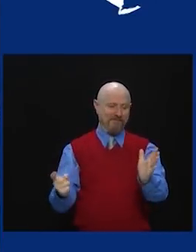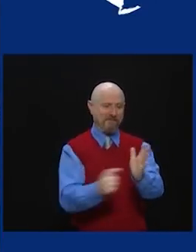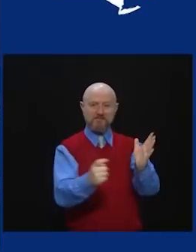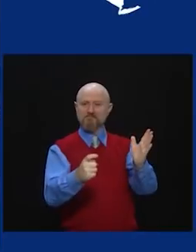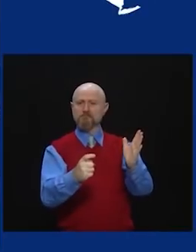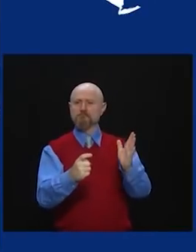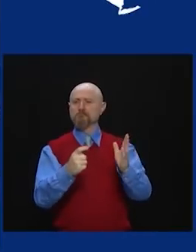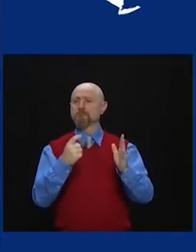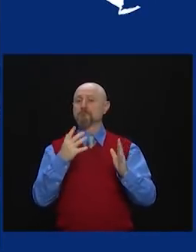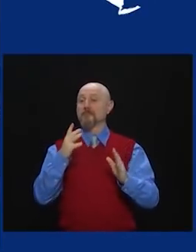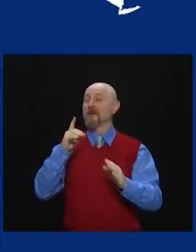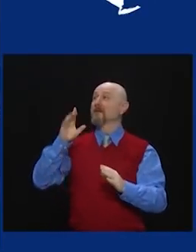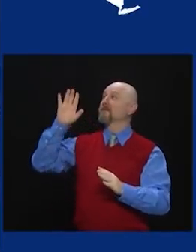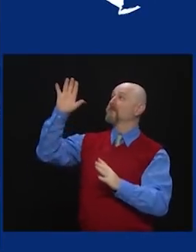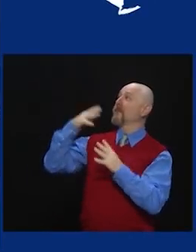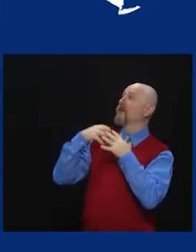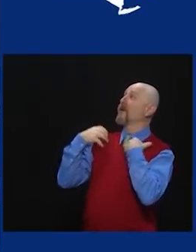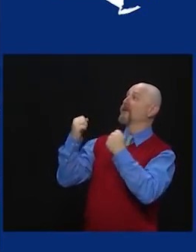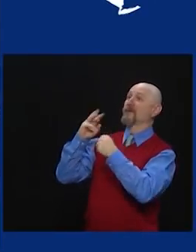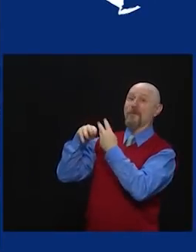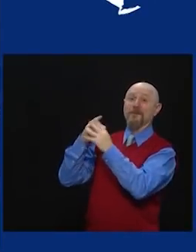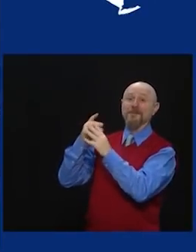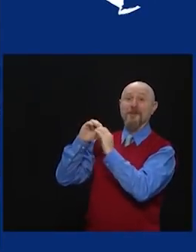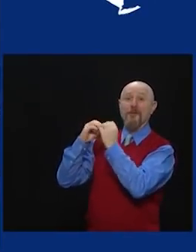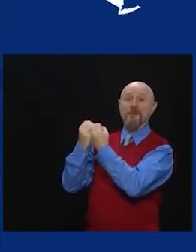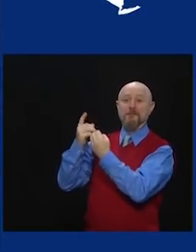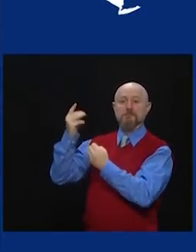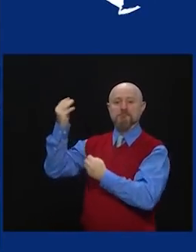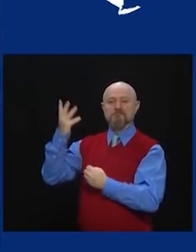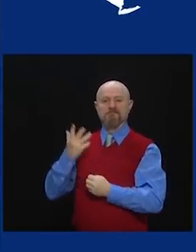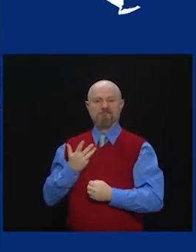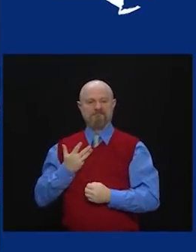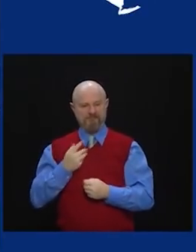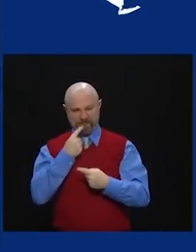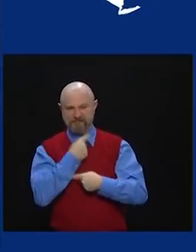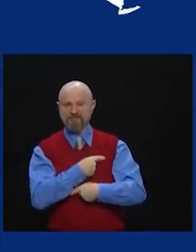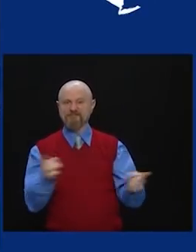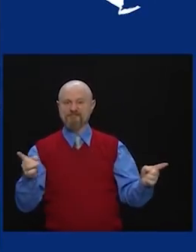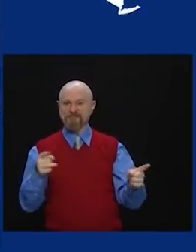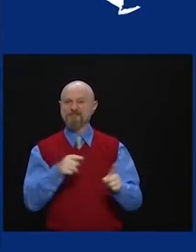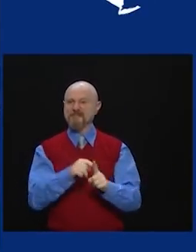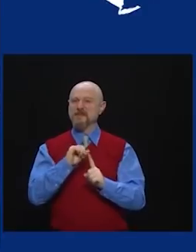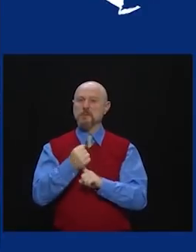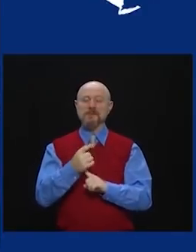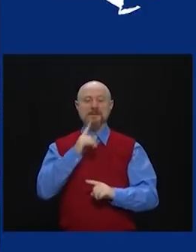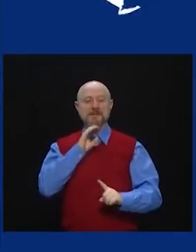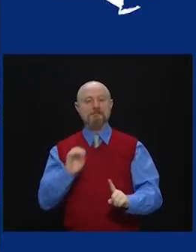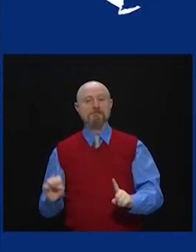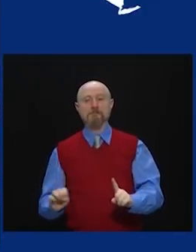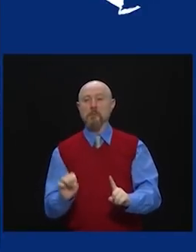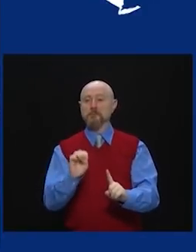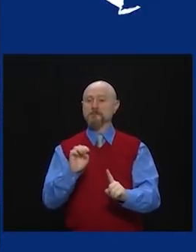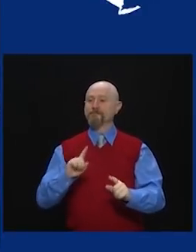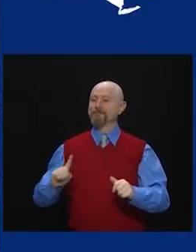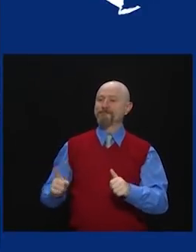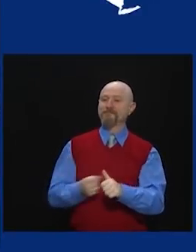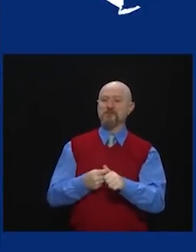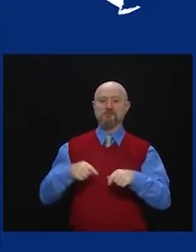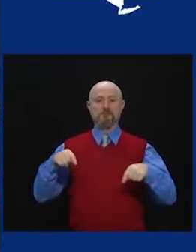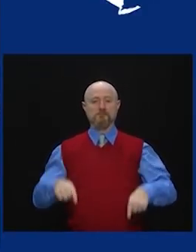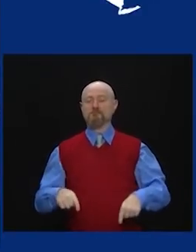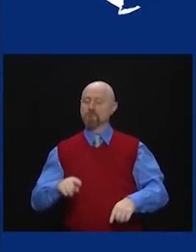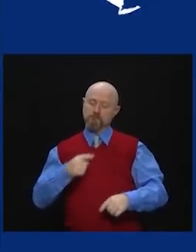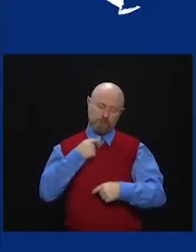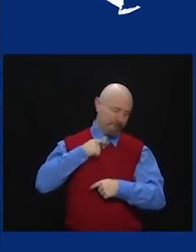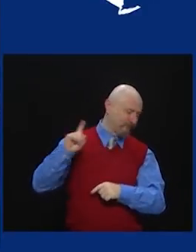November 26, we literally declared a state of emergency here in the state of New York, the first in the nation, to make sure that we were prepared and had